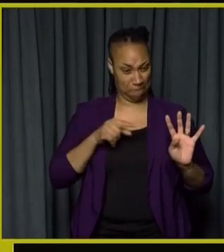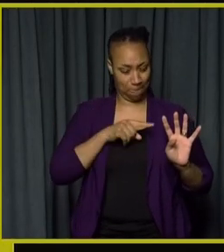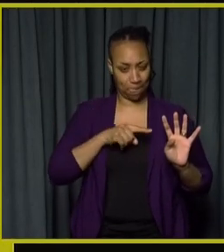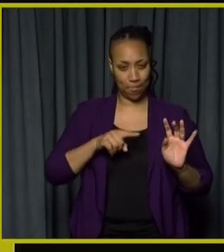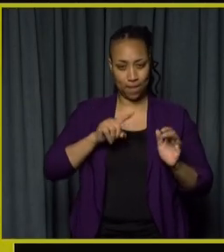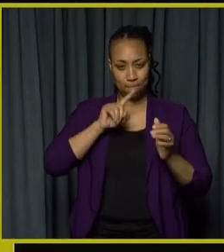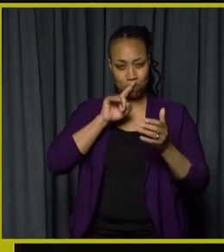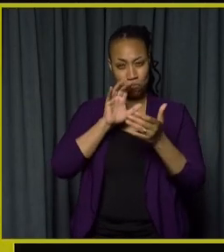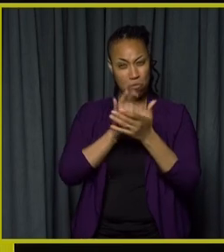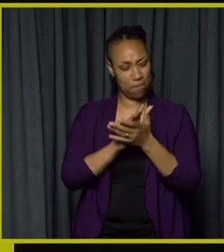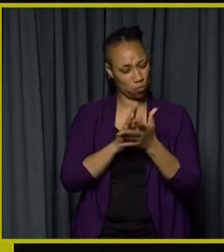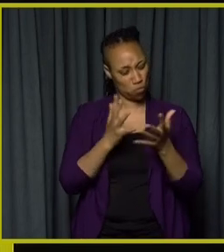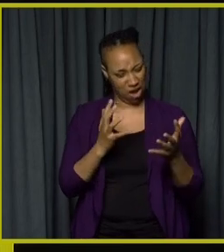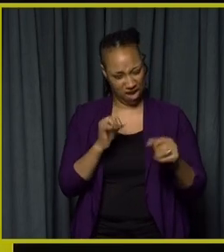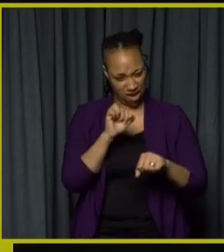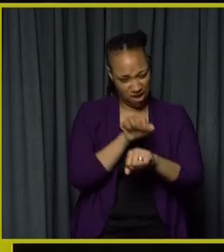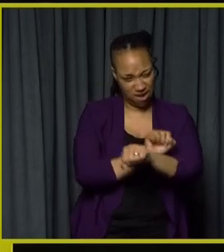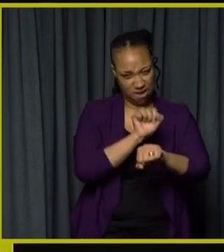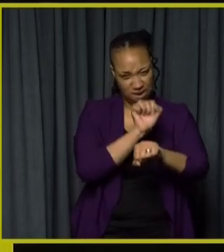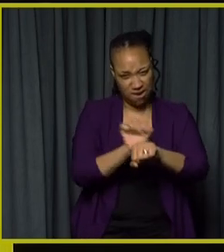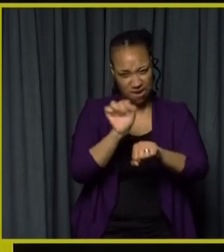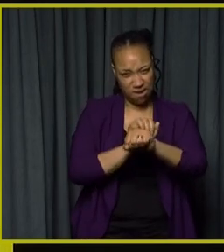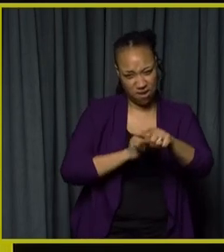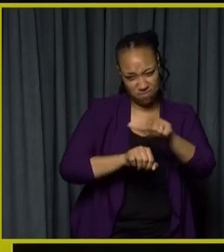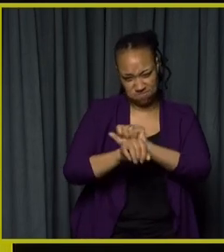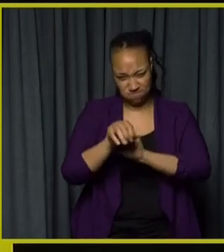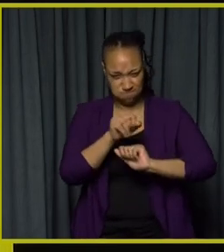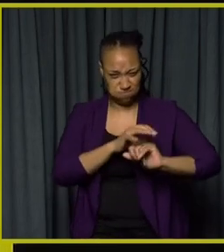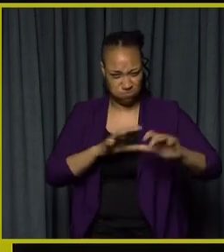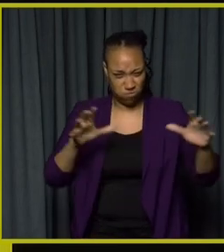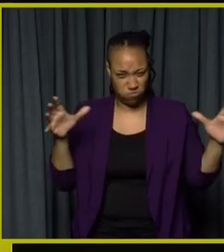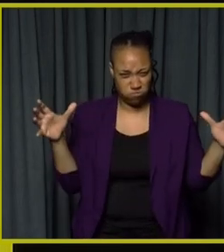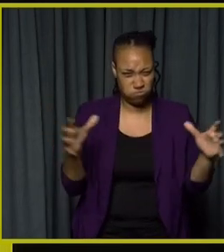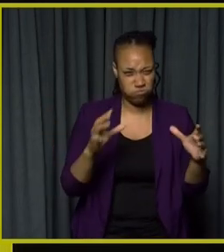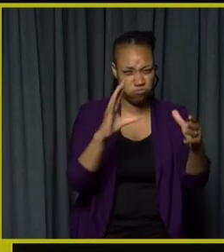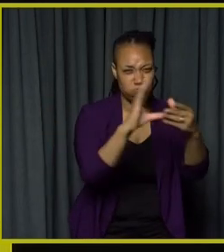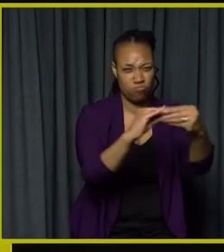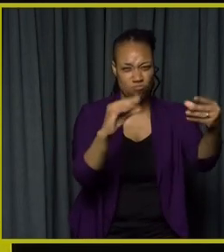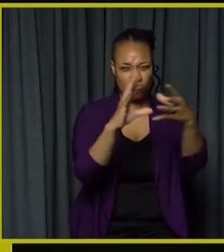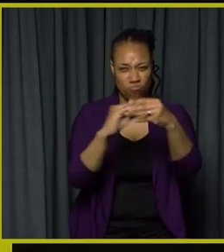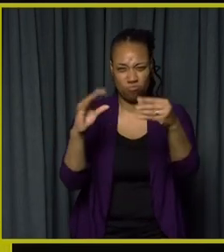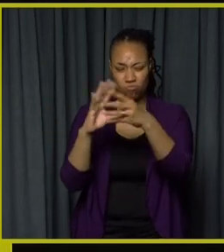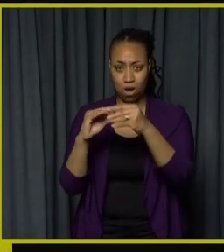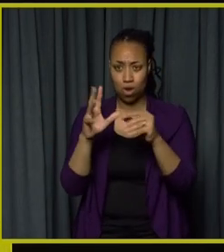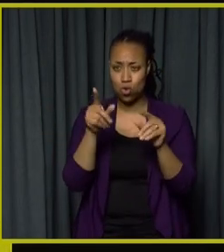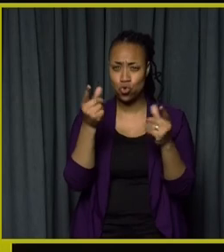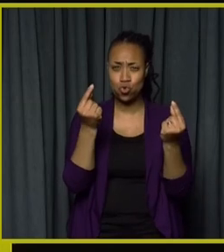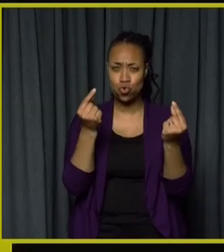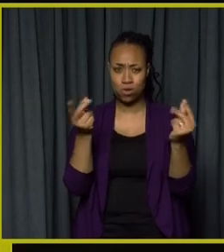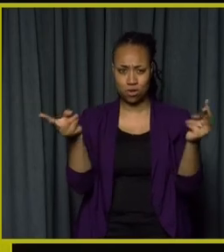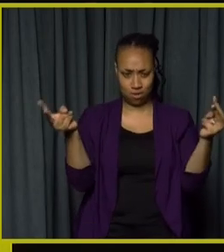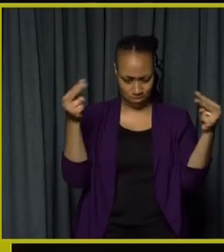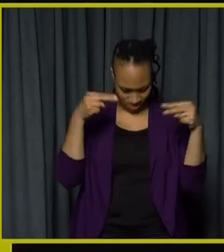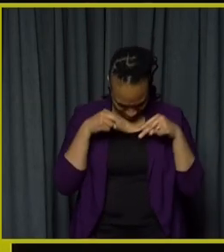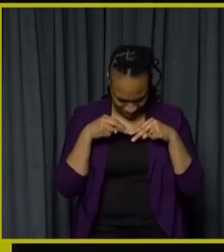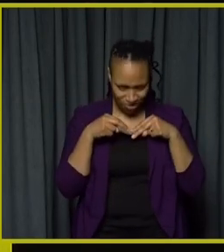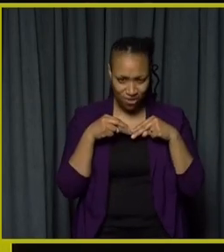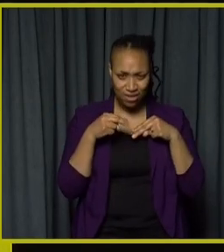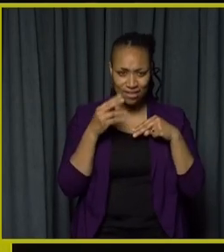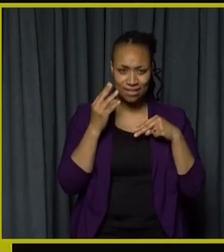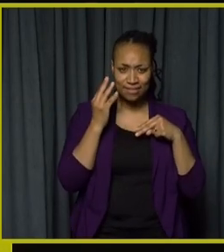that America would have to hear herself and see herself, see her face and hear her